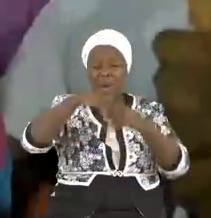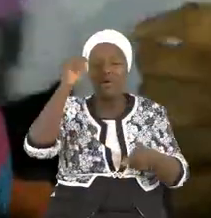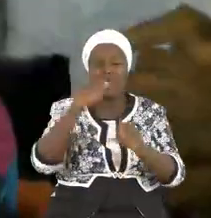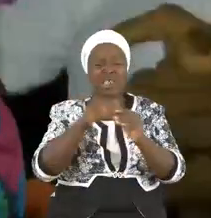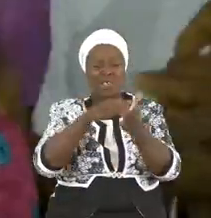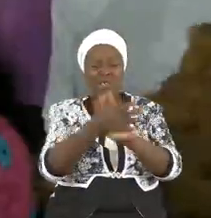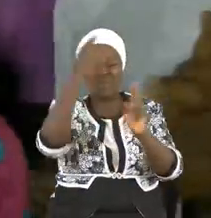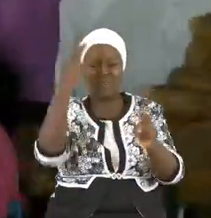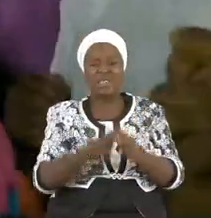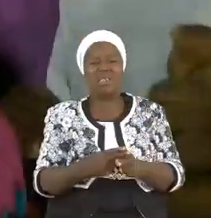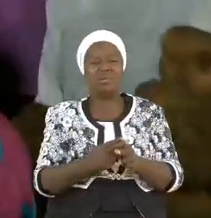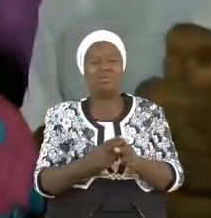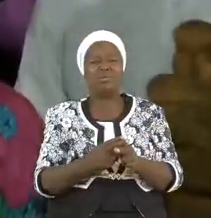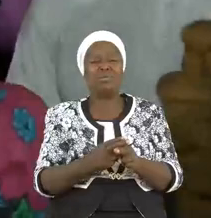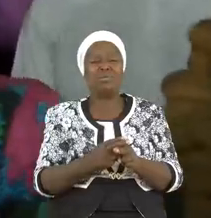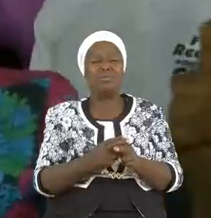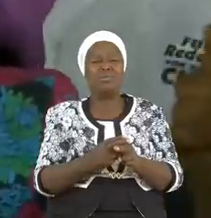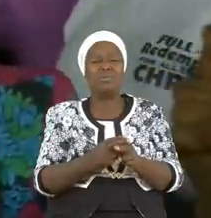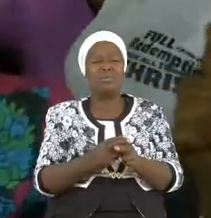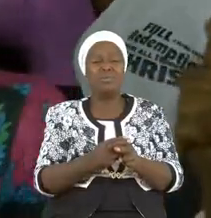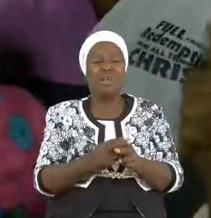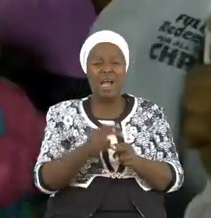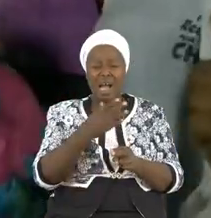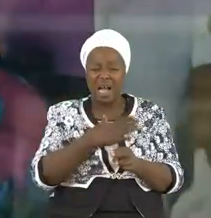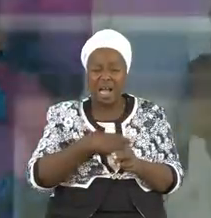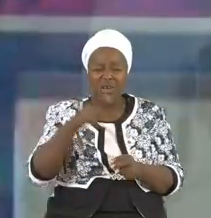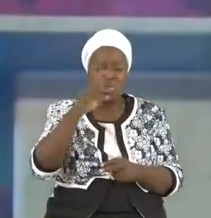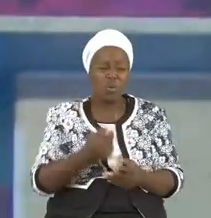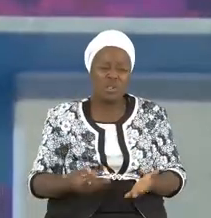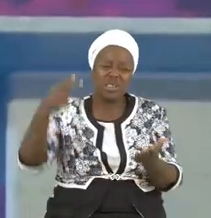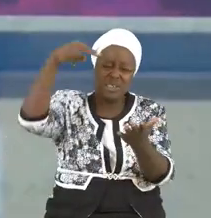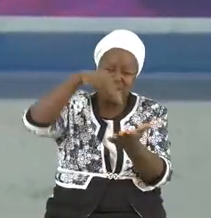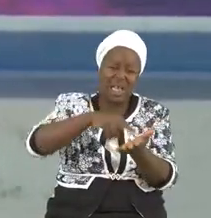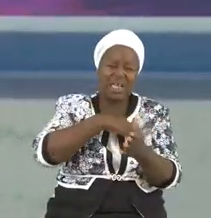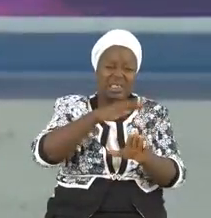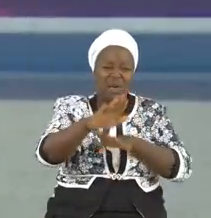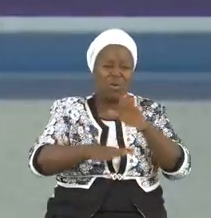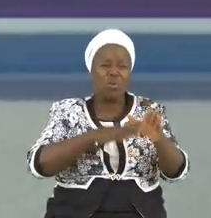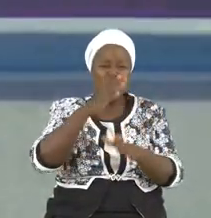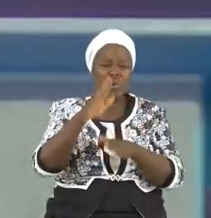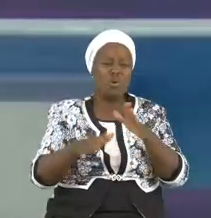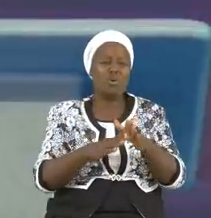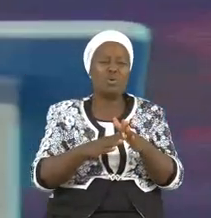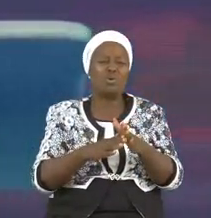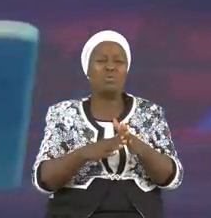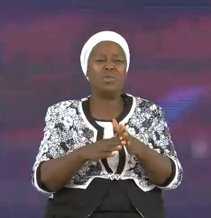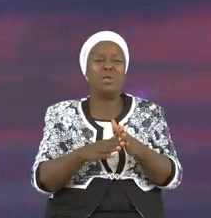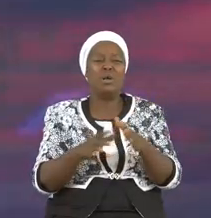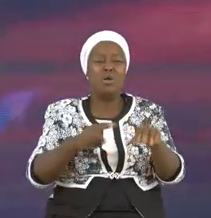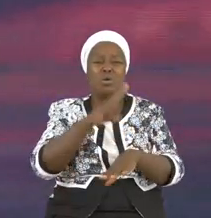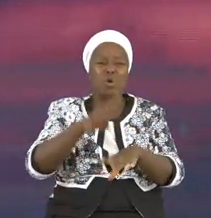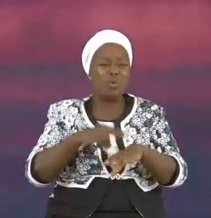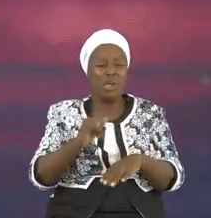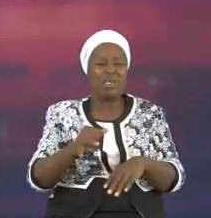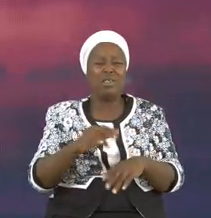name. And you will rise up and walk normally. Those who are lame, those who are paralyzed, I pray the hand of the Lord will touch you